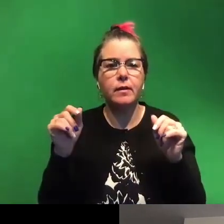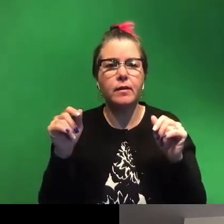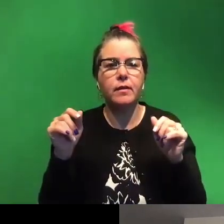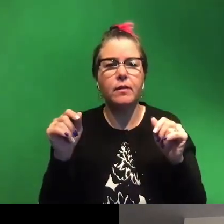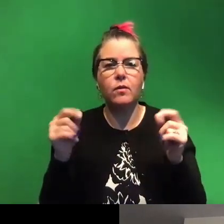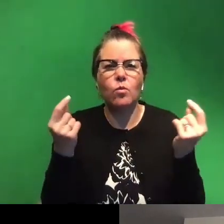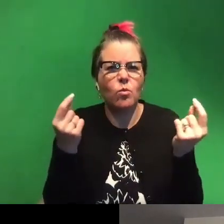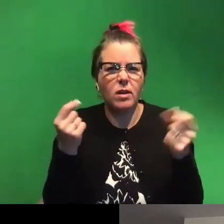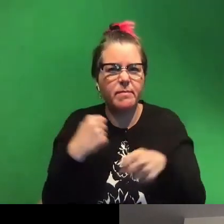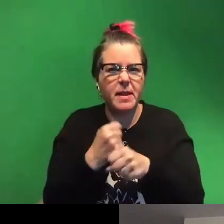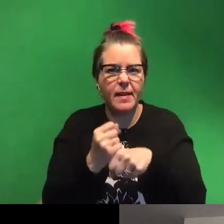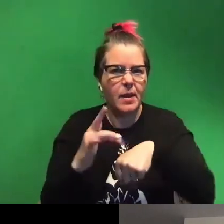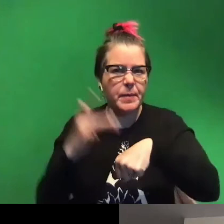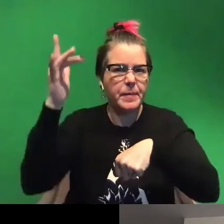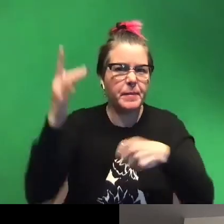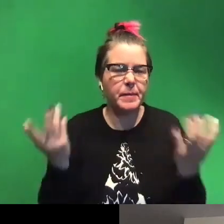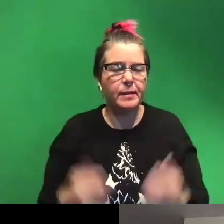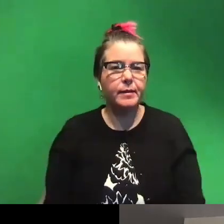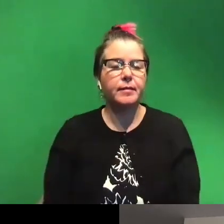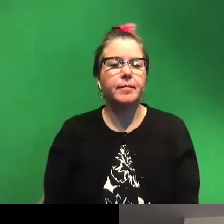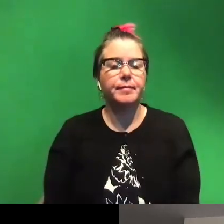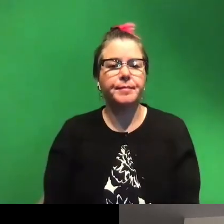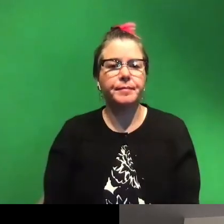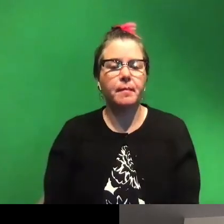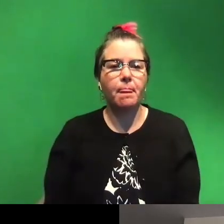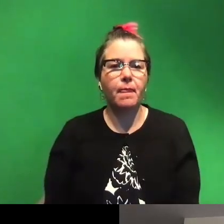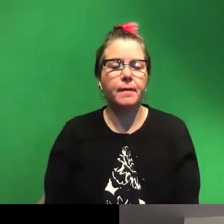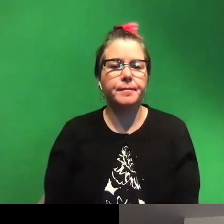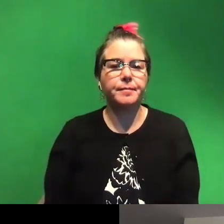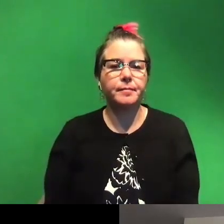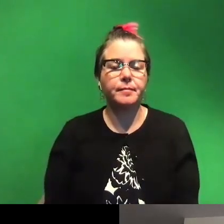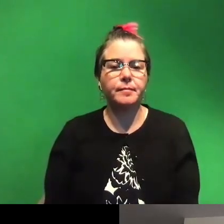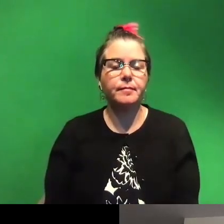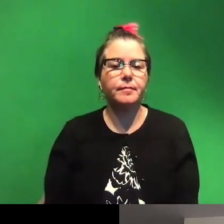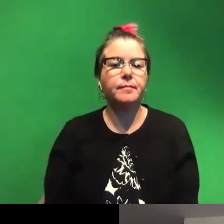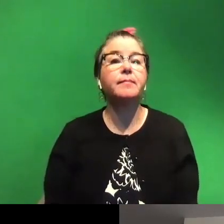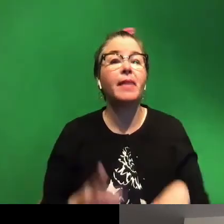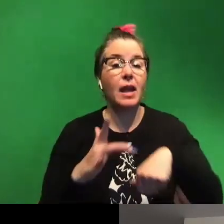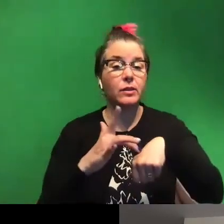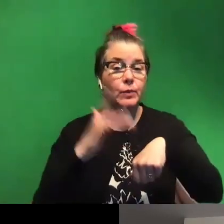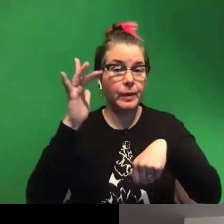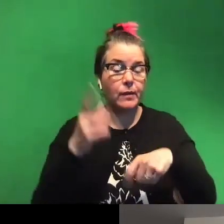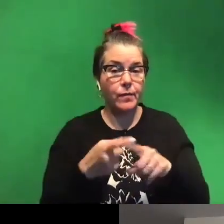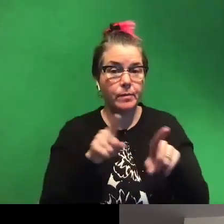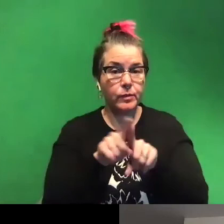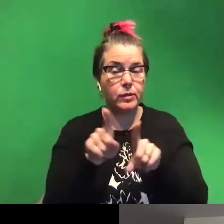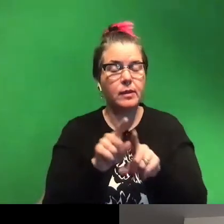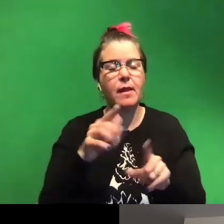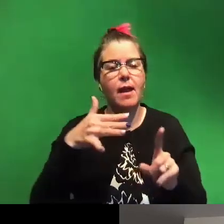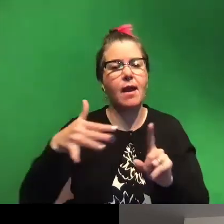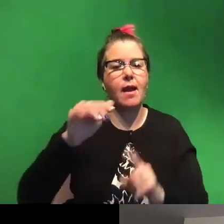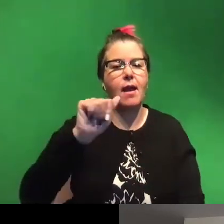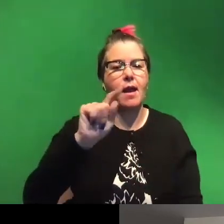what is making that happen? Like, what is making that twinkle appearance? The twinkle comes from the atmosphere.